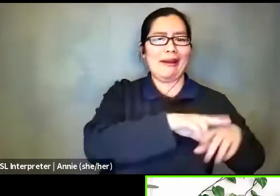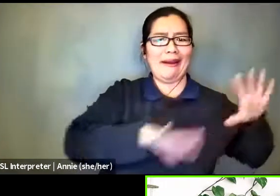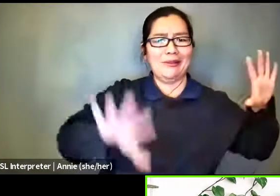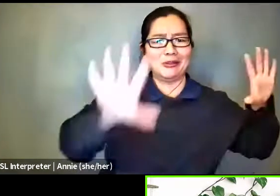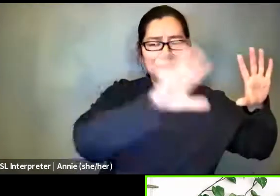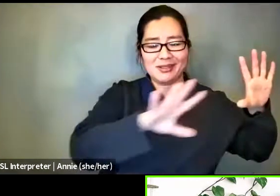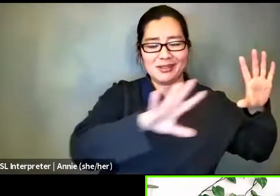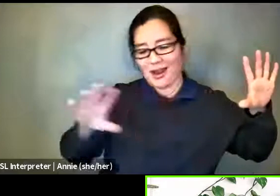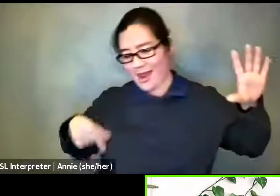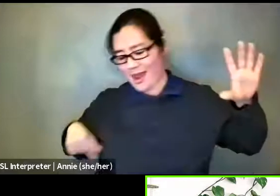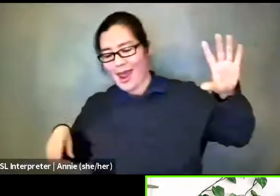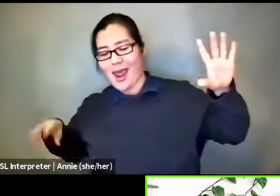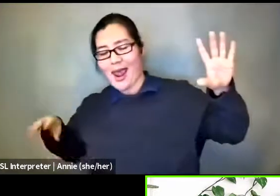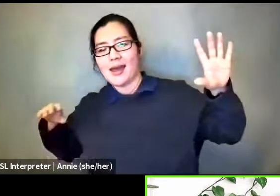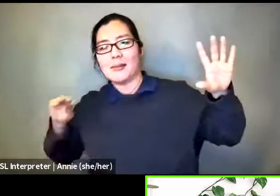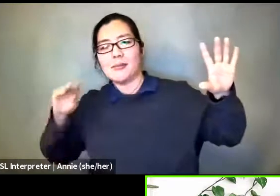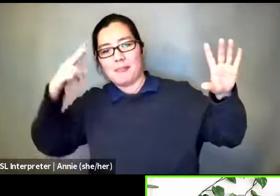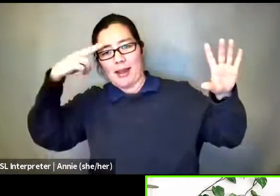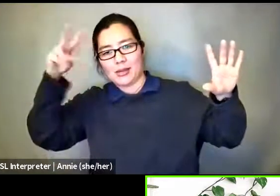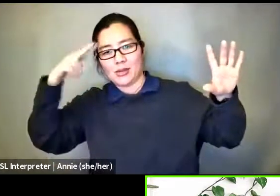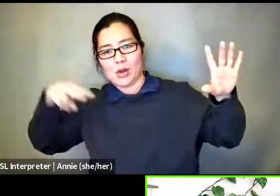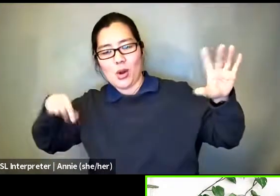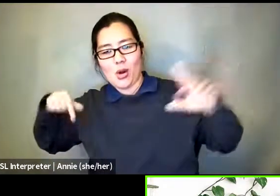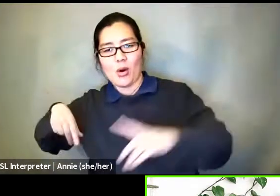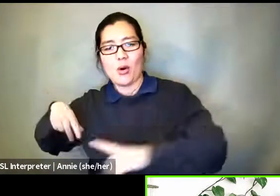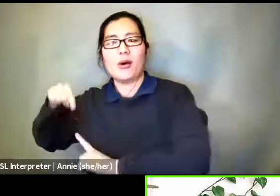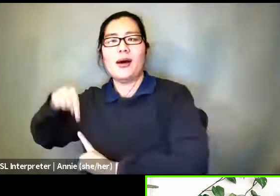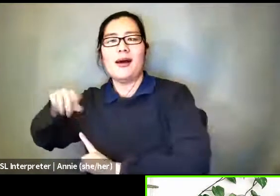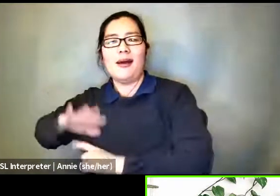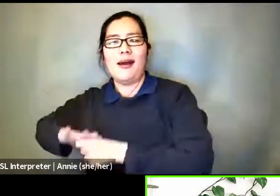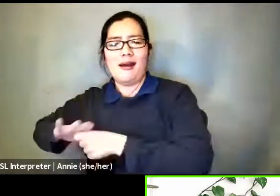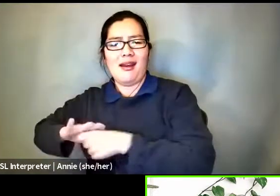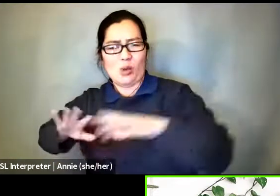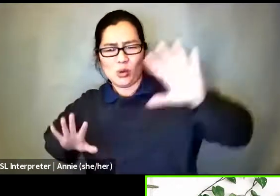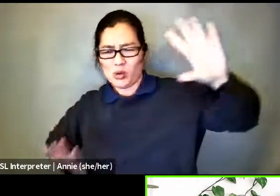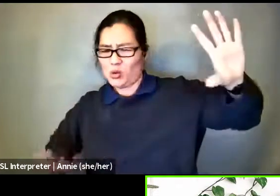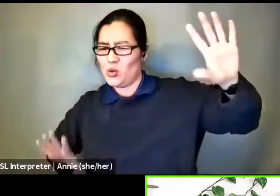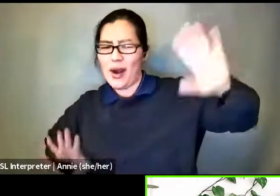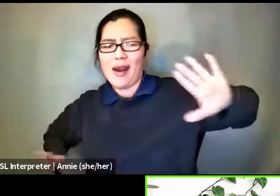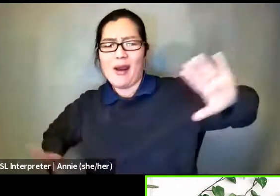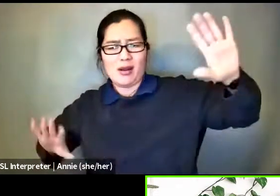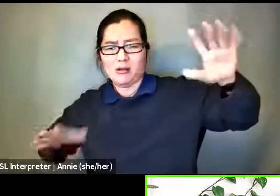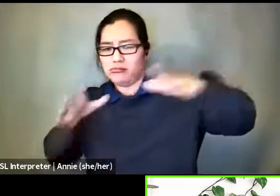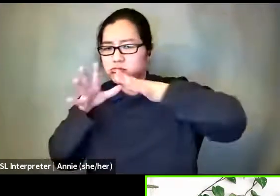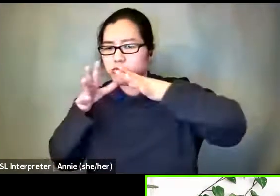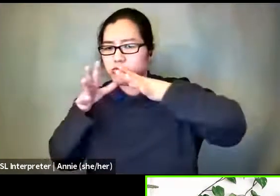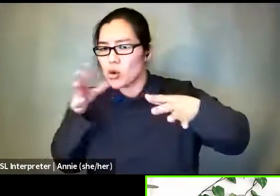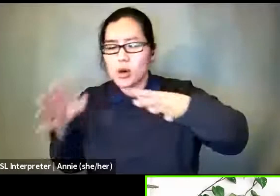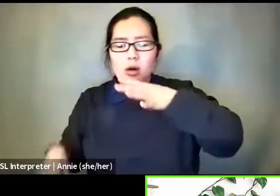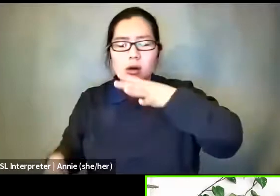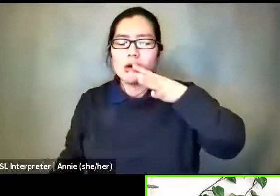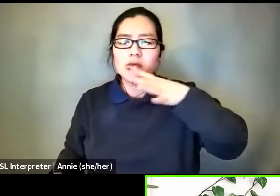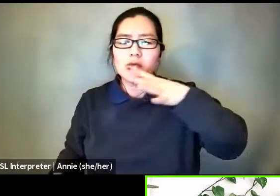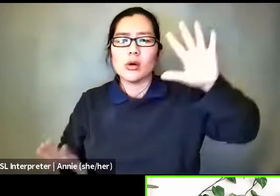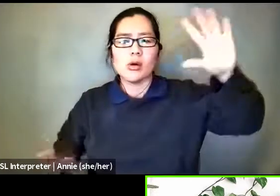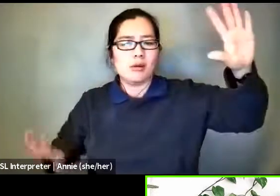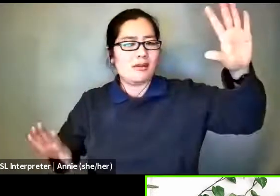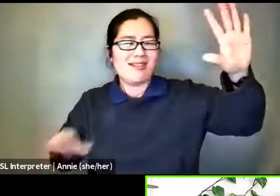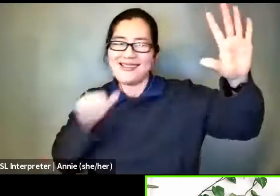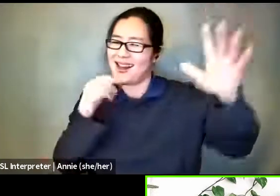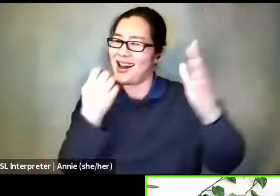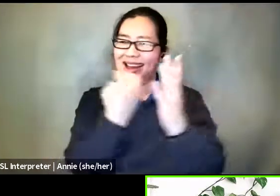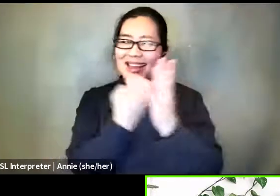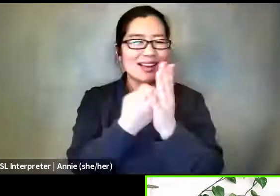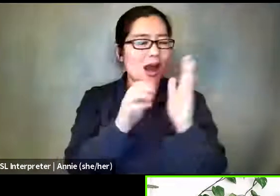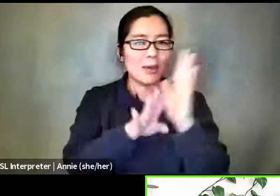the Mescalero Apache Reservation. And so these two areas are not economically vibrant